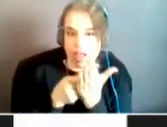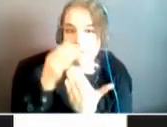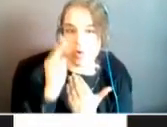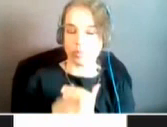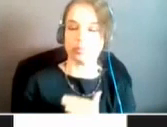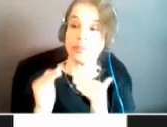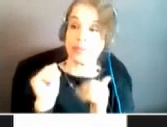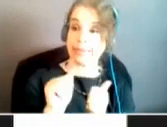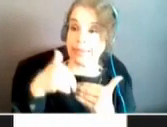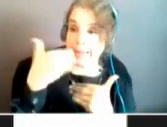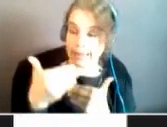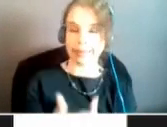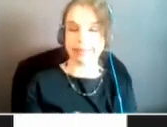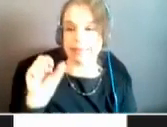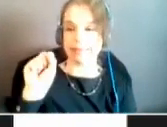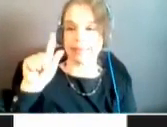Next slide.